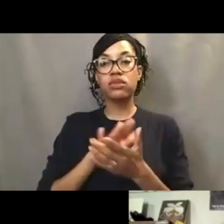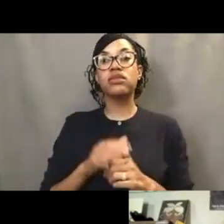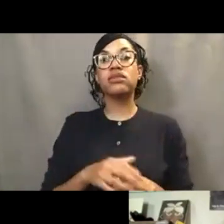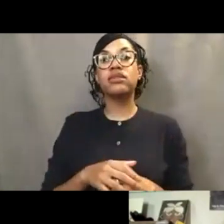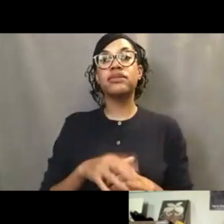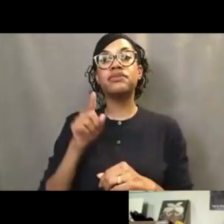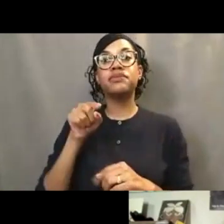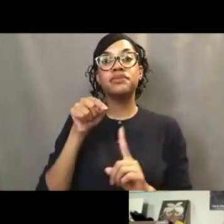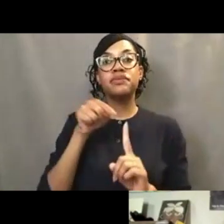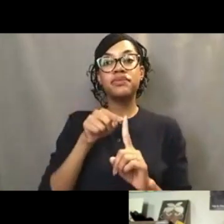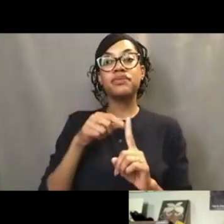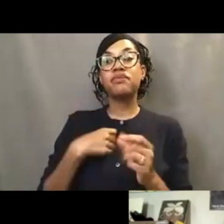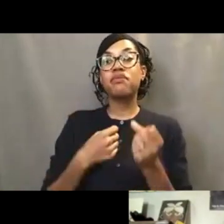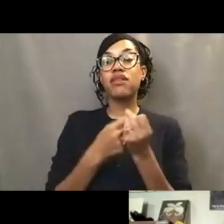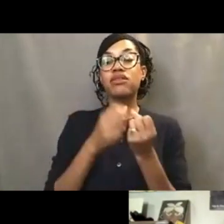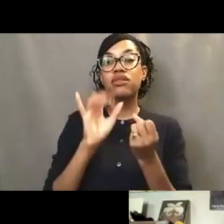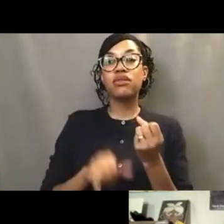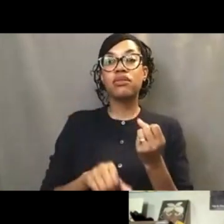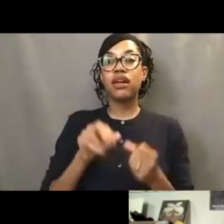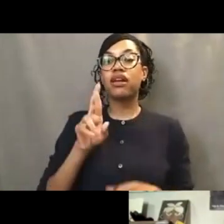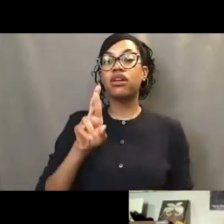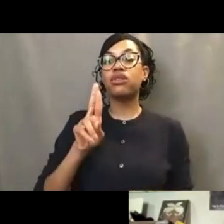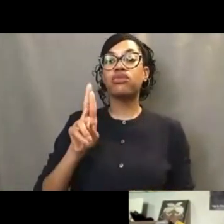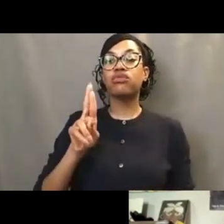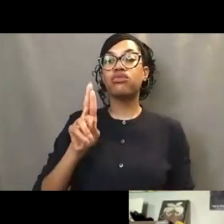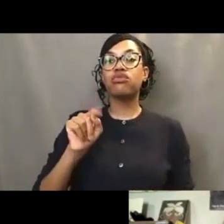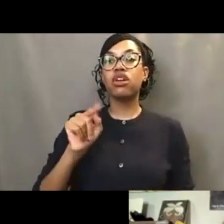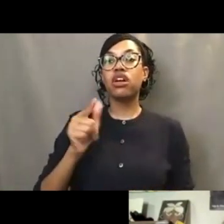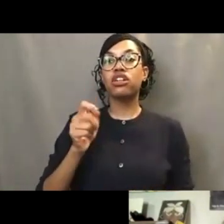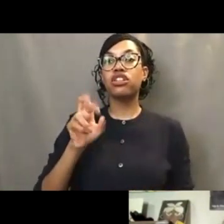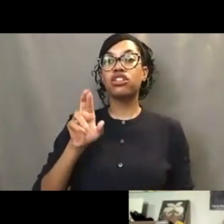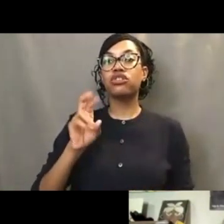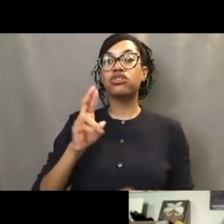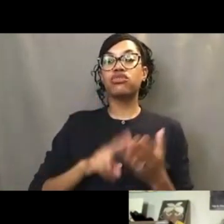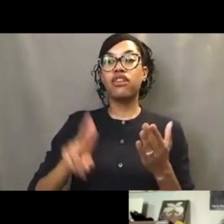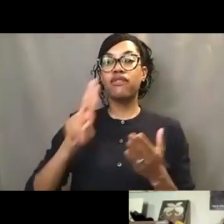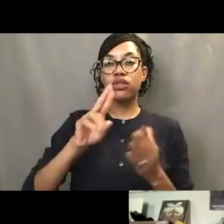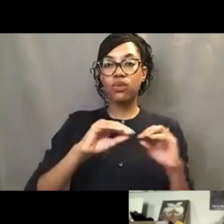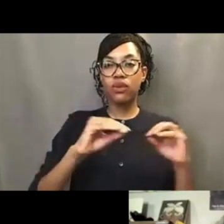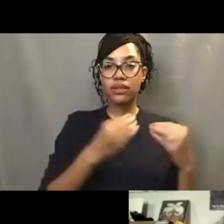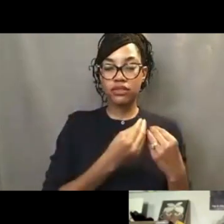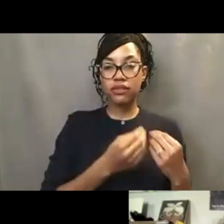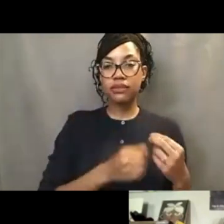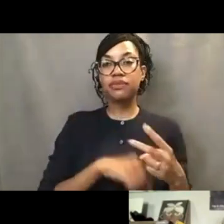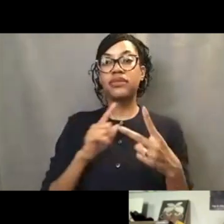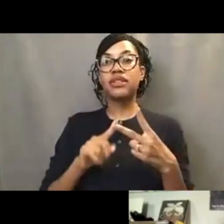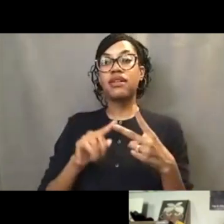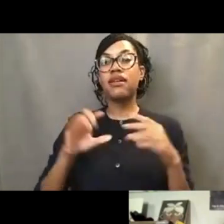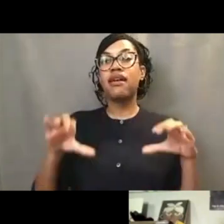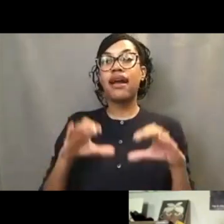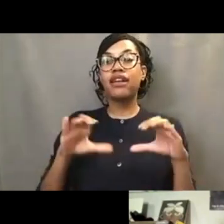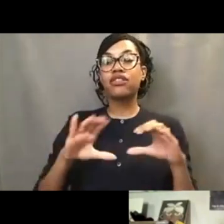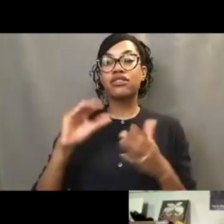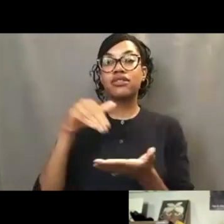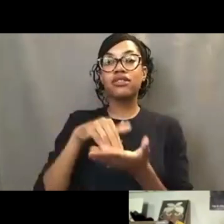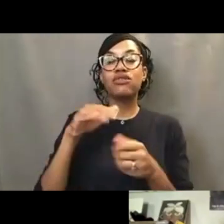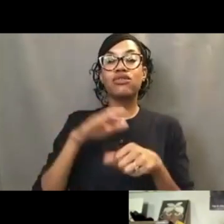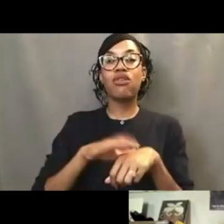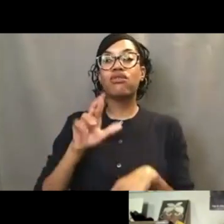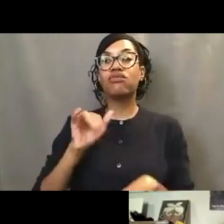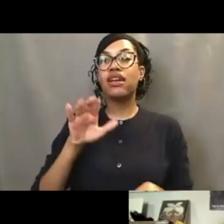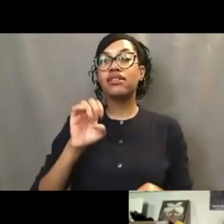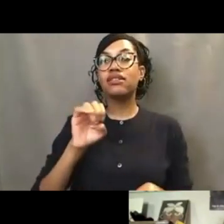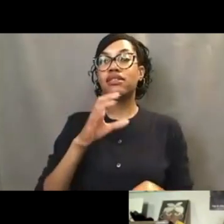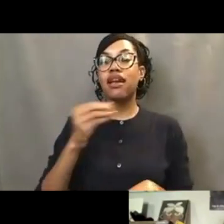Worker Organizing at Rutgers University, the Action Center on Race and the Economy, and